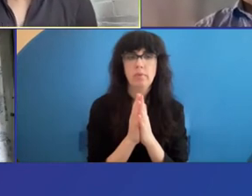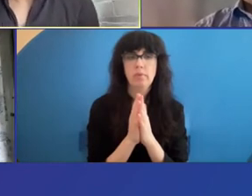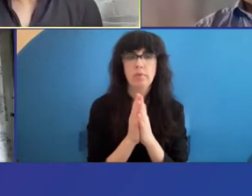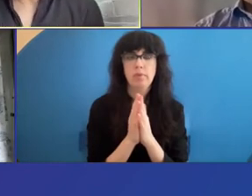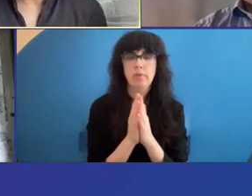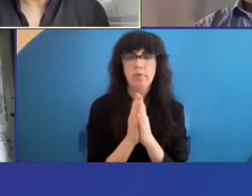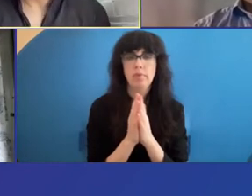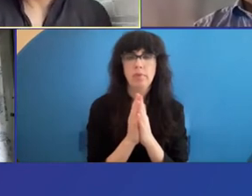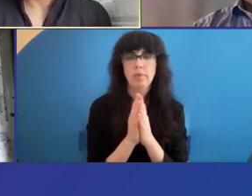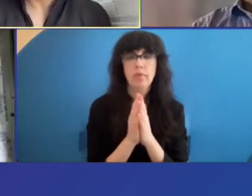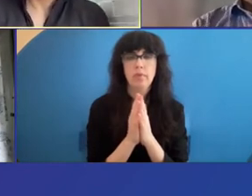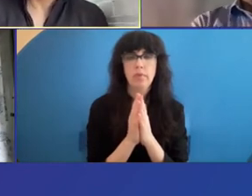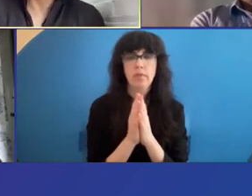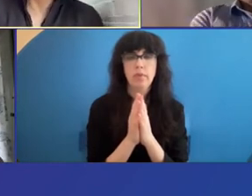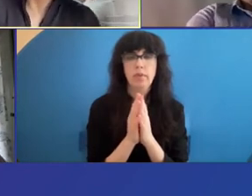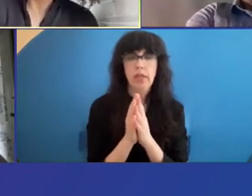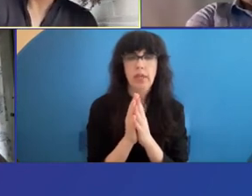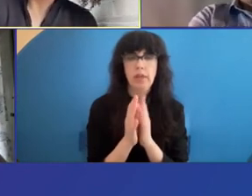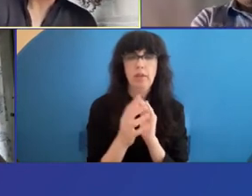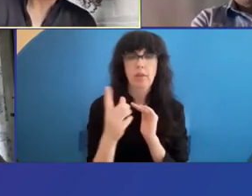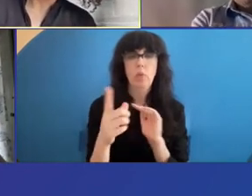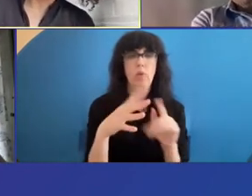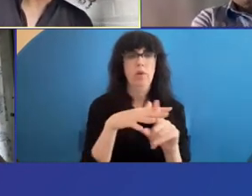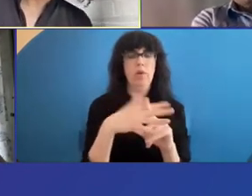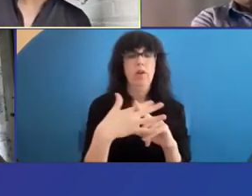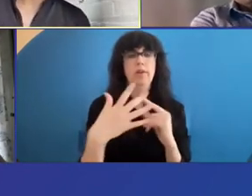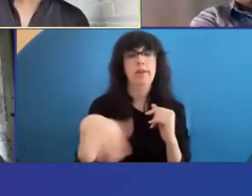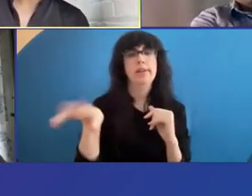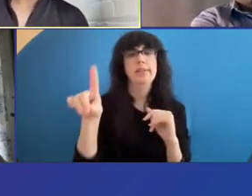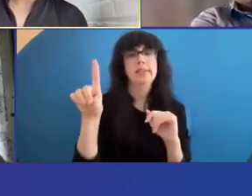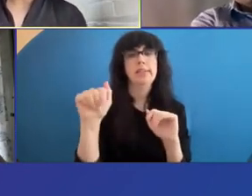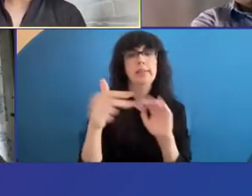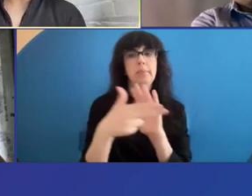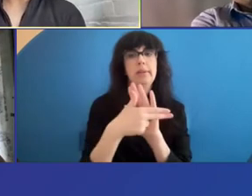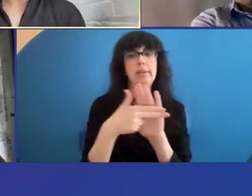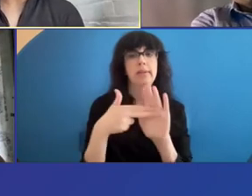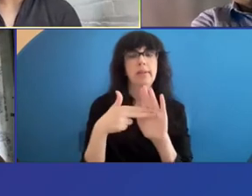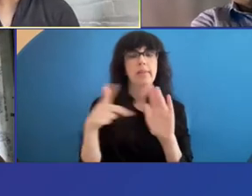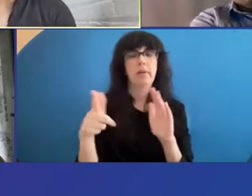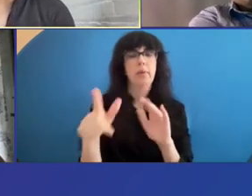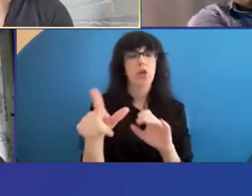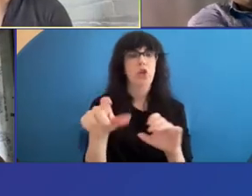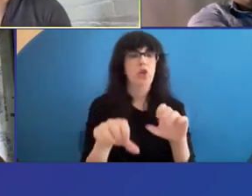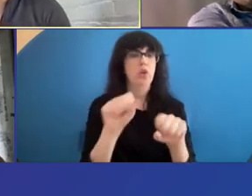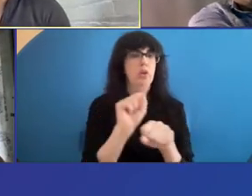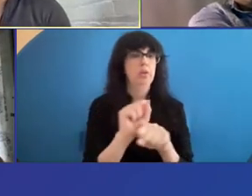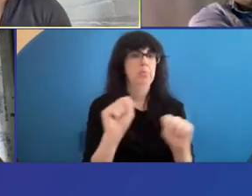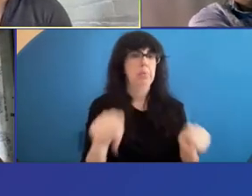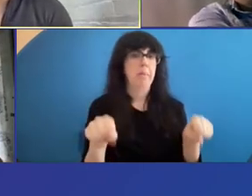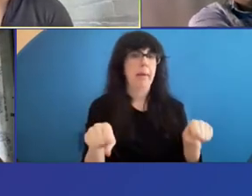in one context, right, disability is defined by your capacity to work or not work.